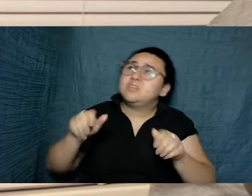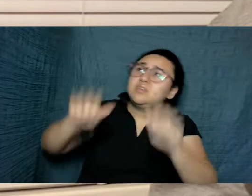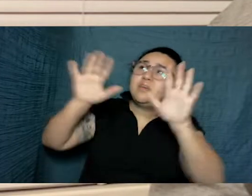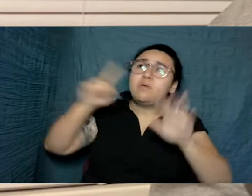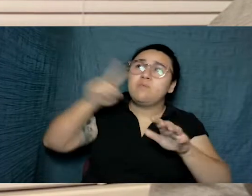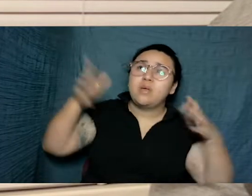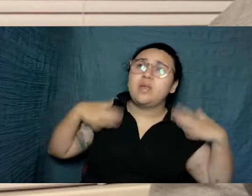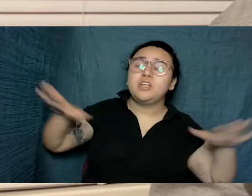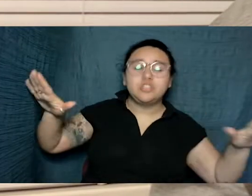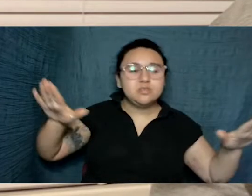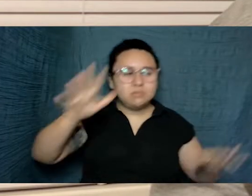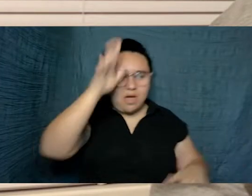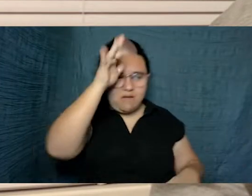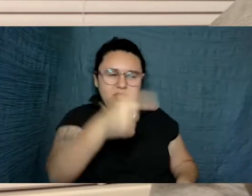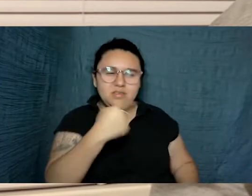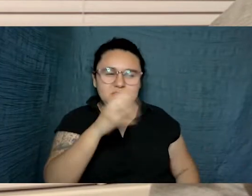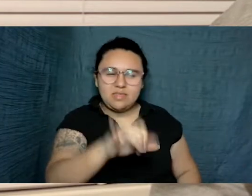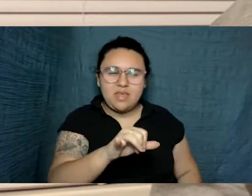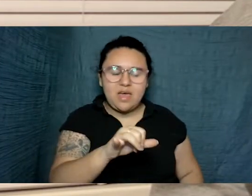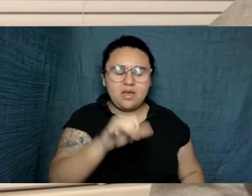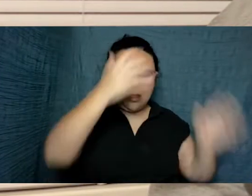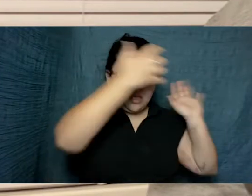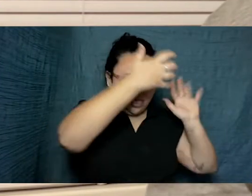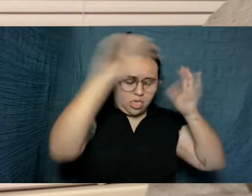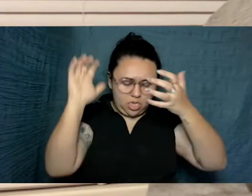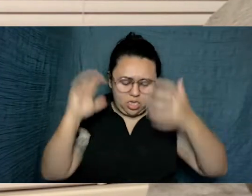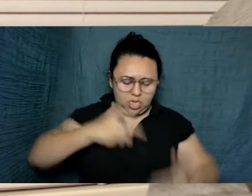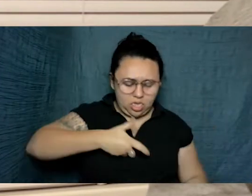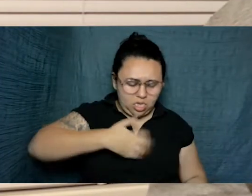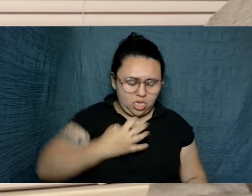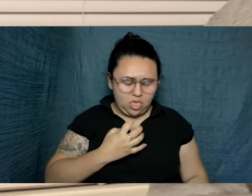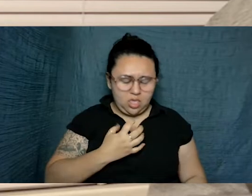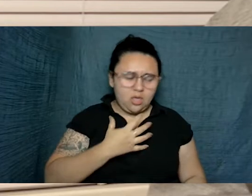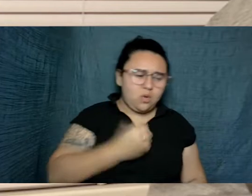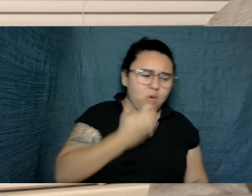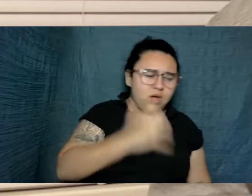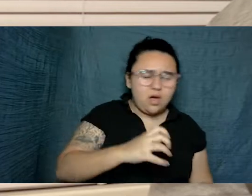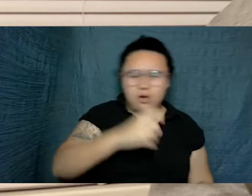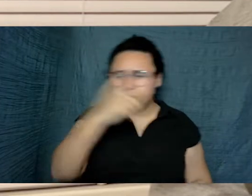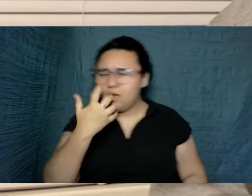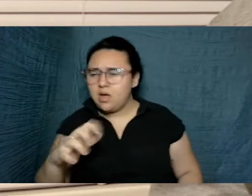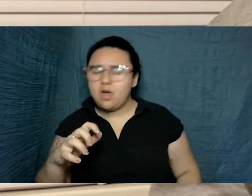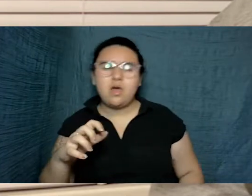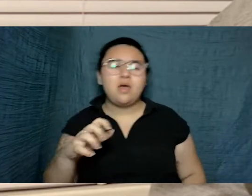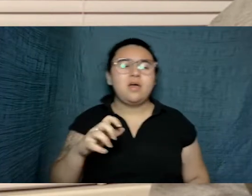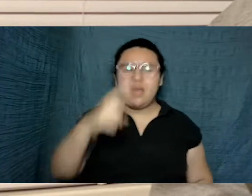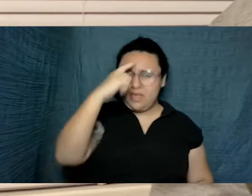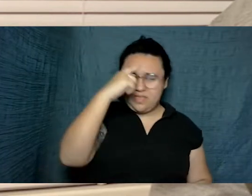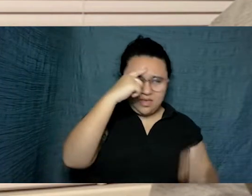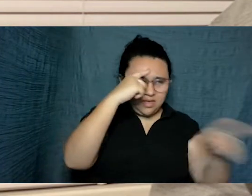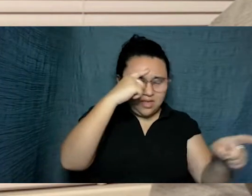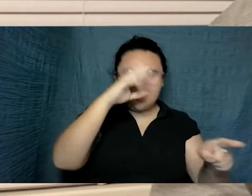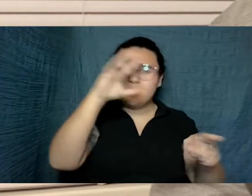your empty casket, black hot, white hot, black hot. I think of you both now more and more, dead too young to have done the